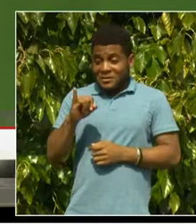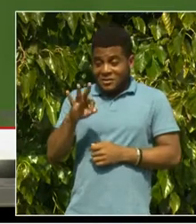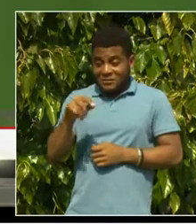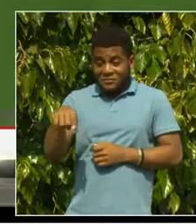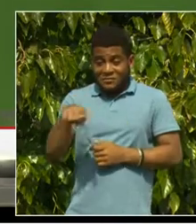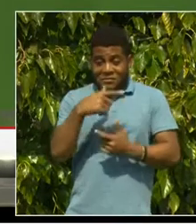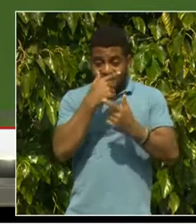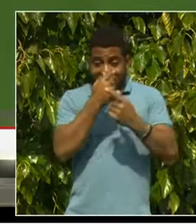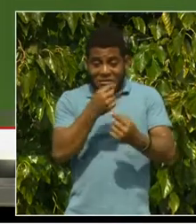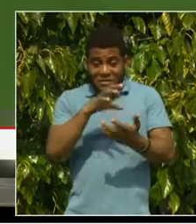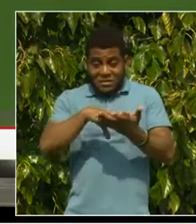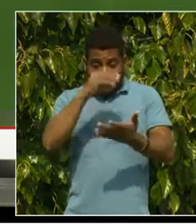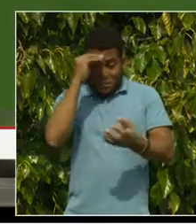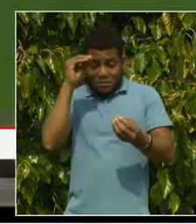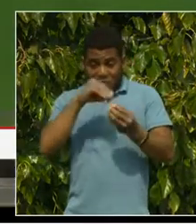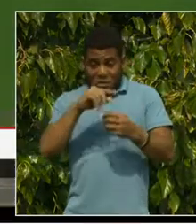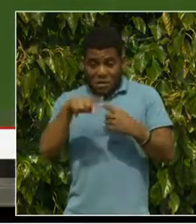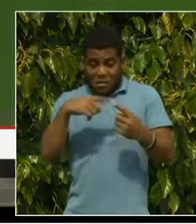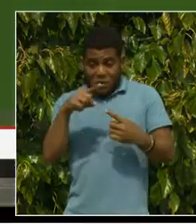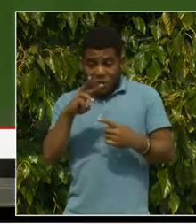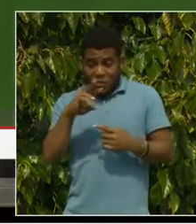WIC, please call us at